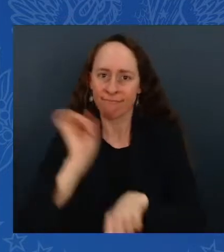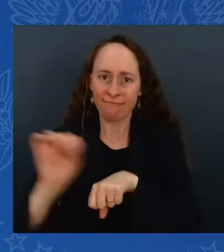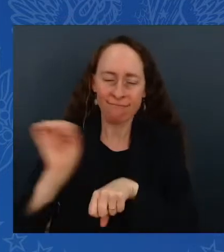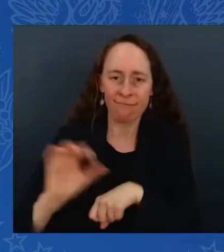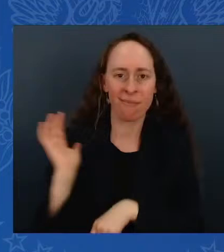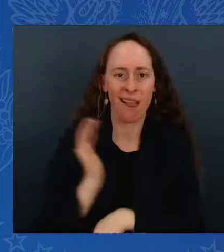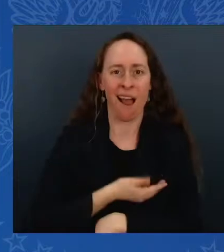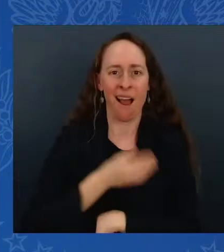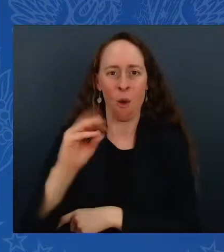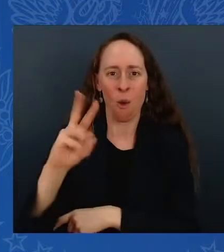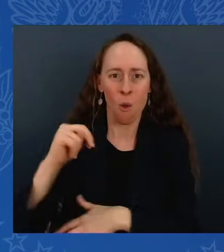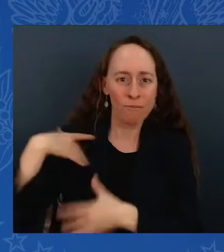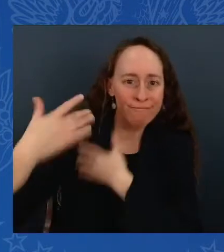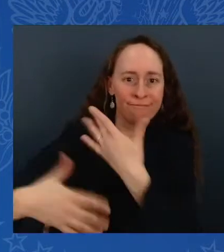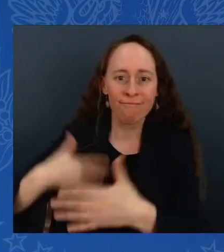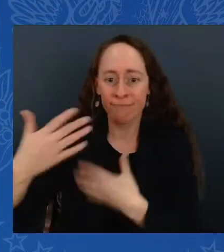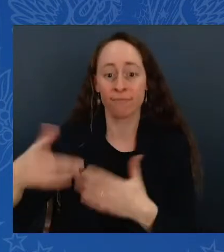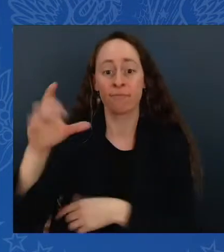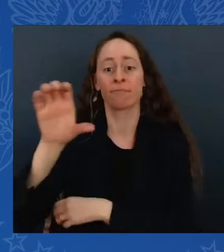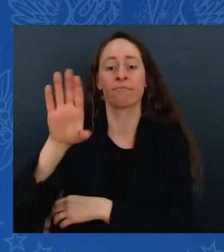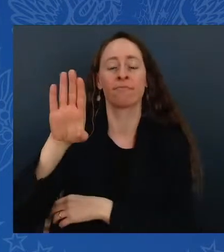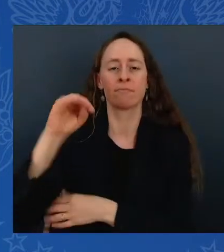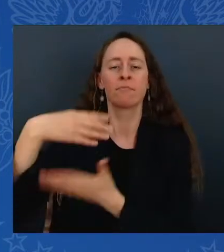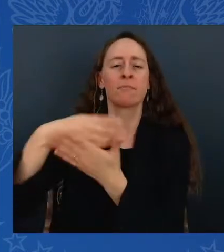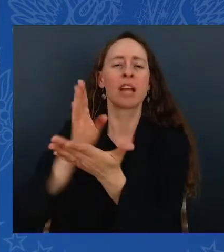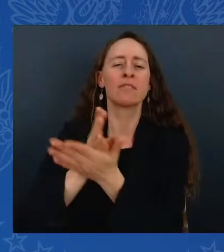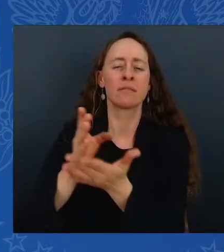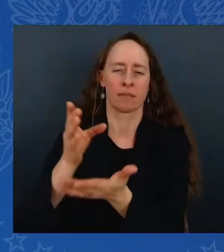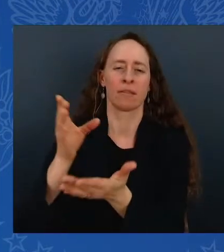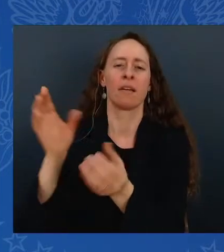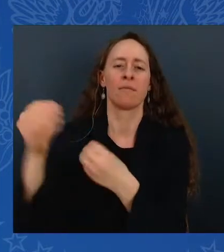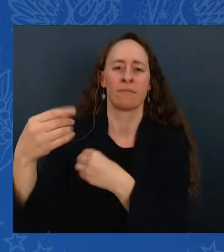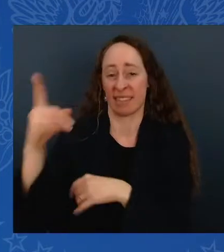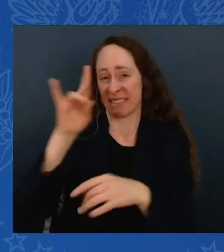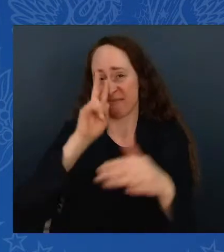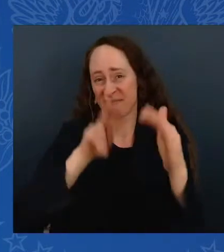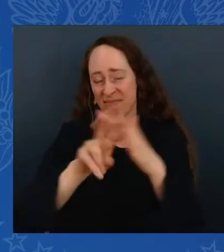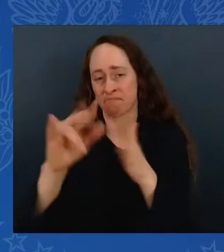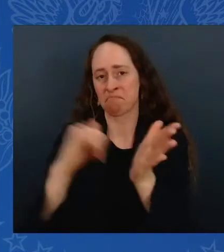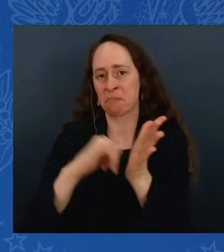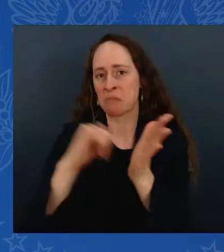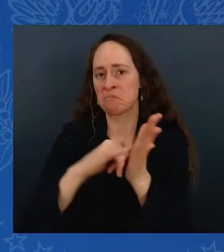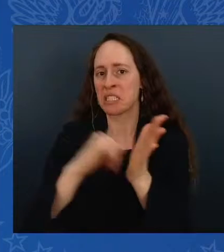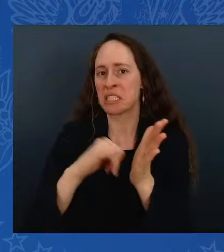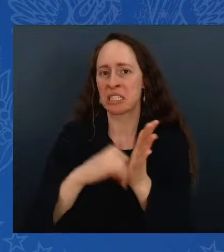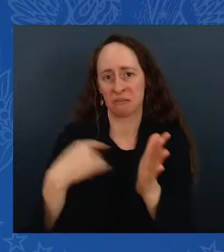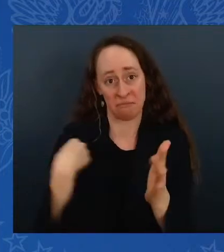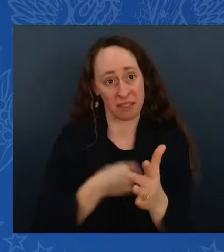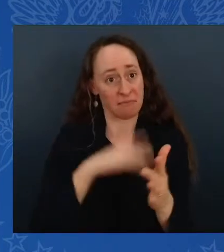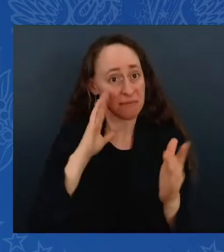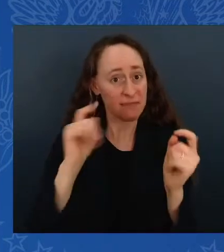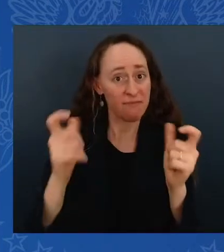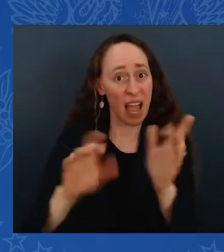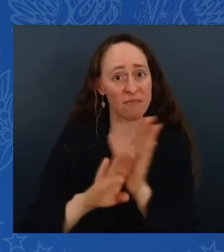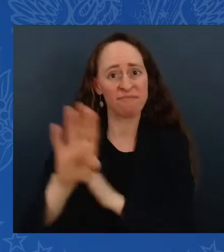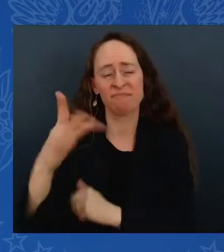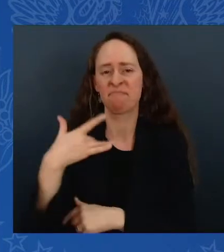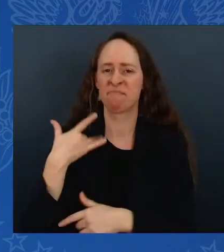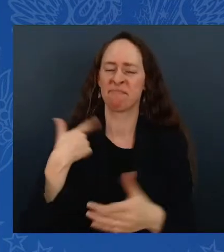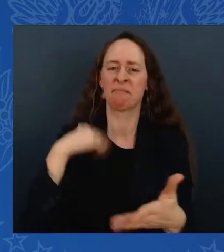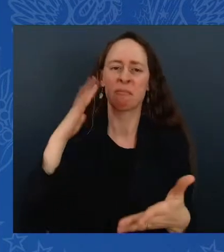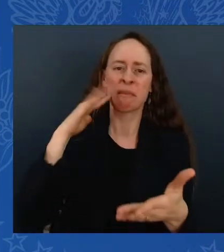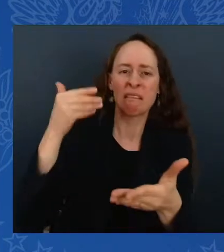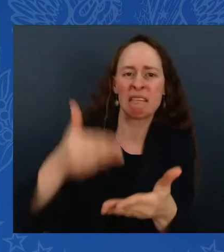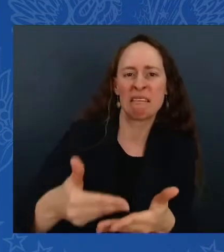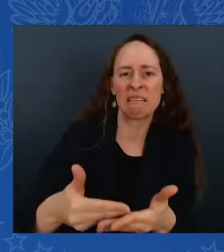full recovery until well after the end of my first term in office. But I refused to accept that, like many of you refused to accept it. I